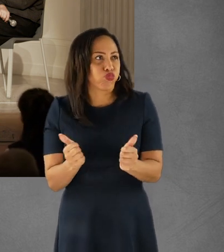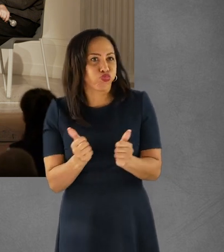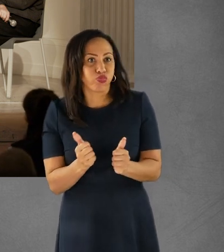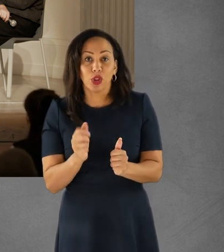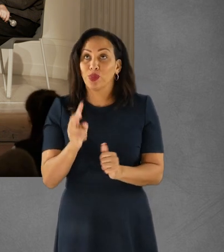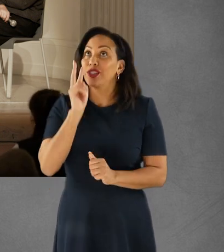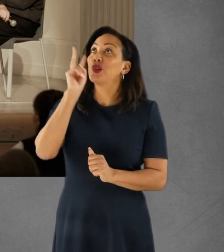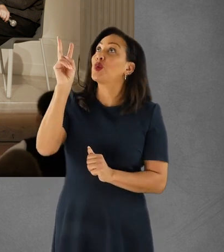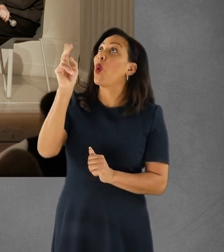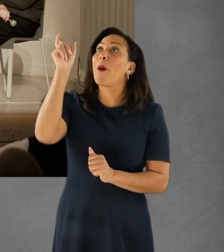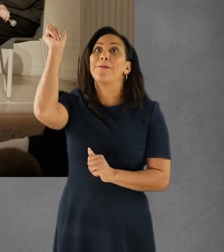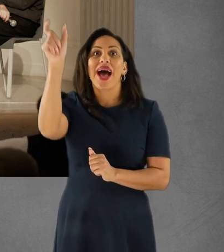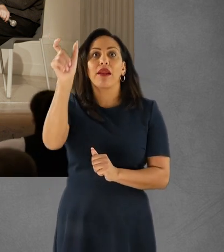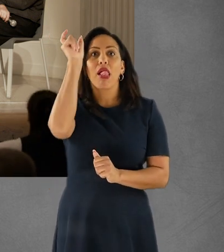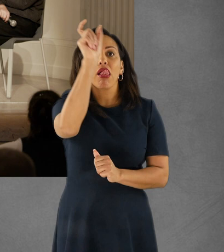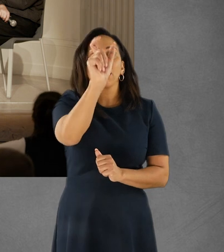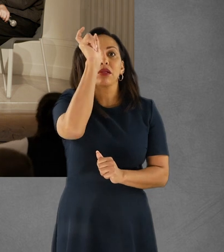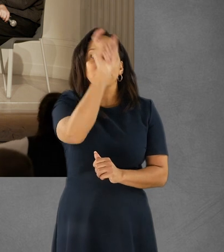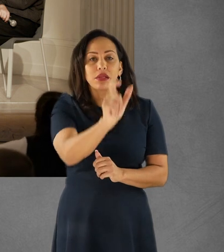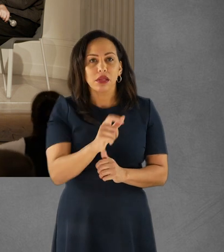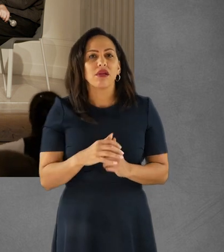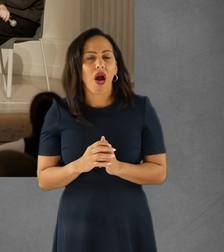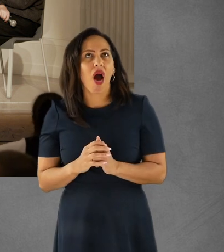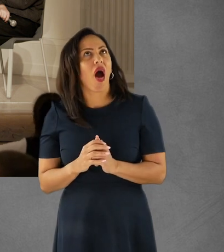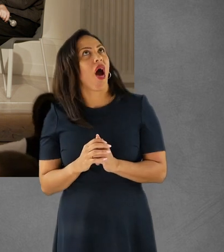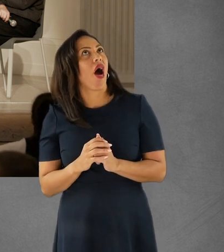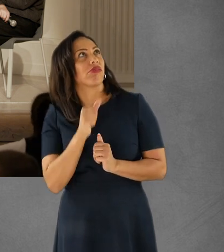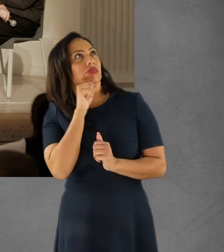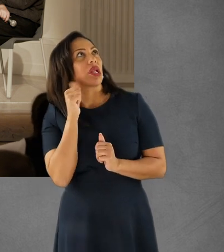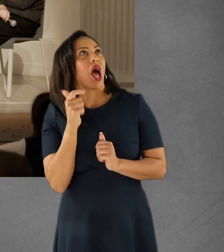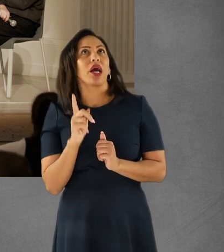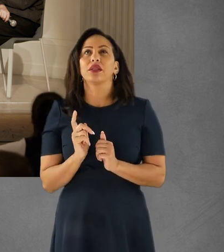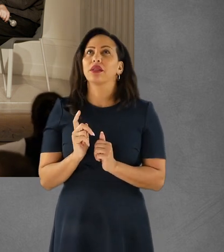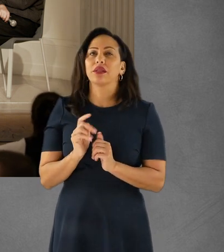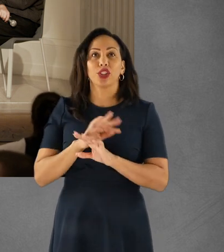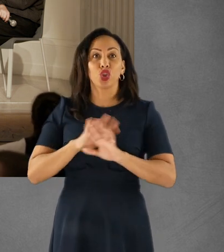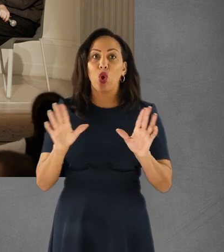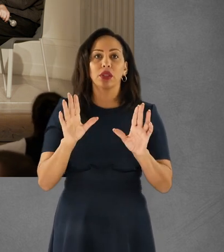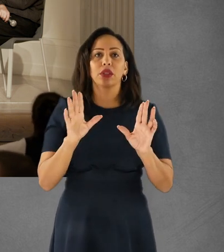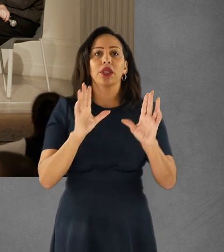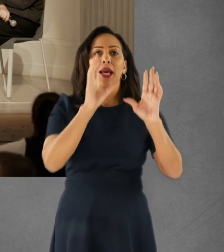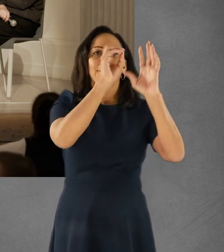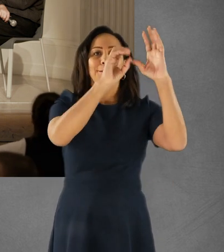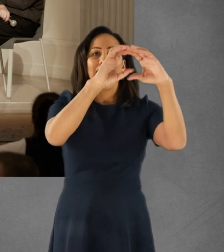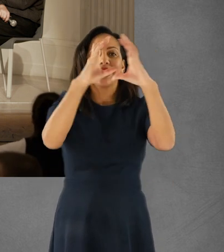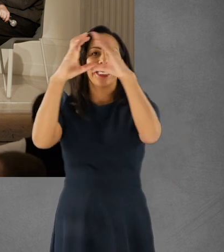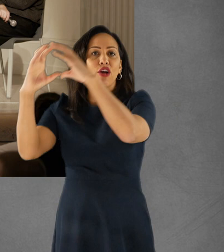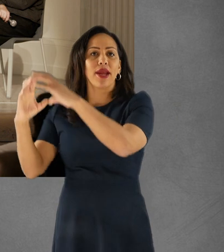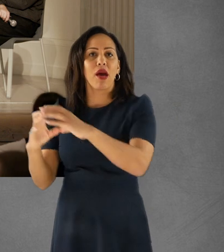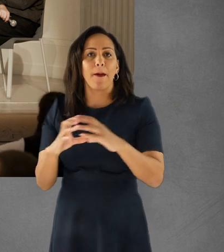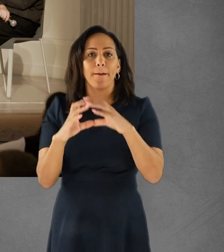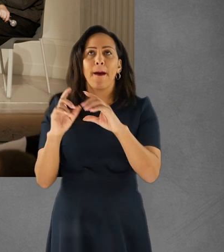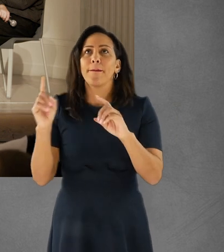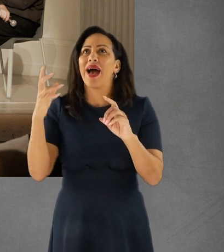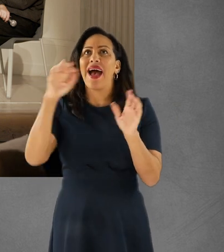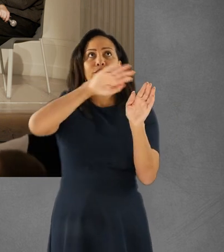these reflecting things, we kind of, or at least I immediately got the sense of like, this is going to work really nicely. It's this vaulted ceiling,